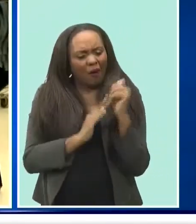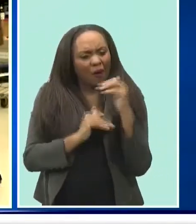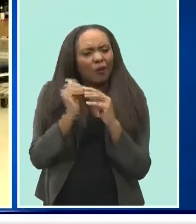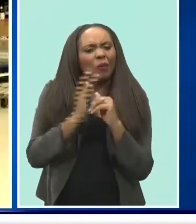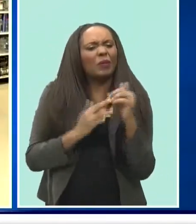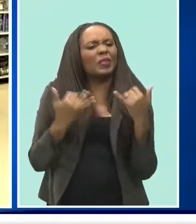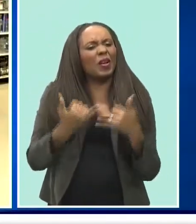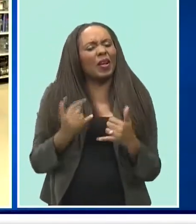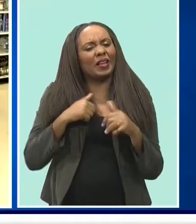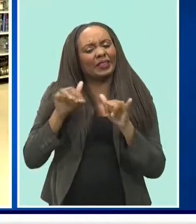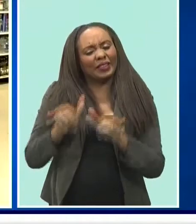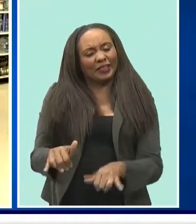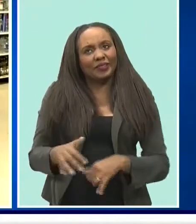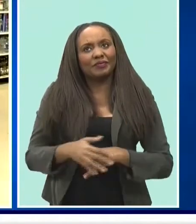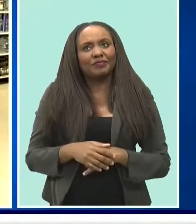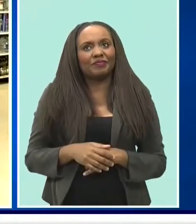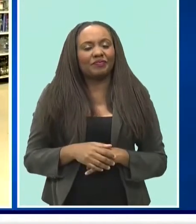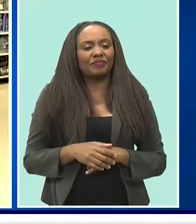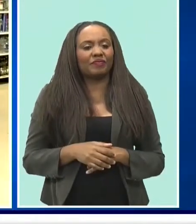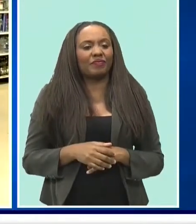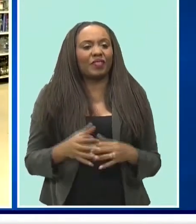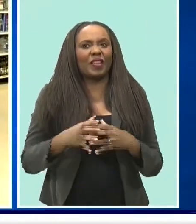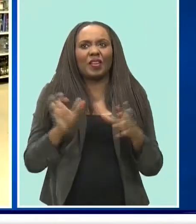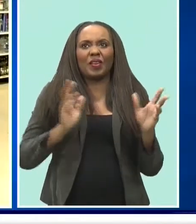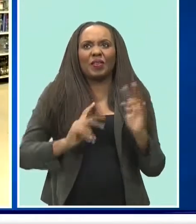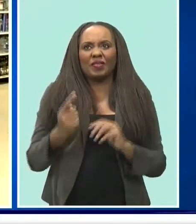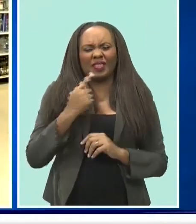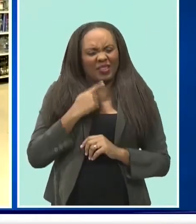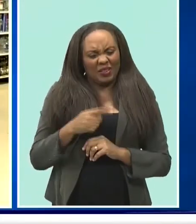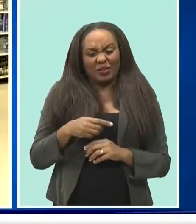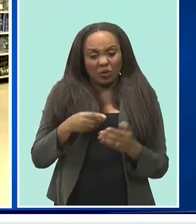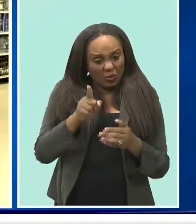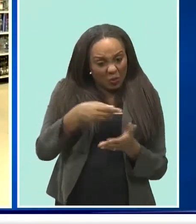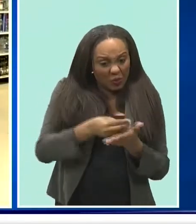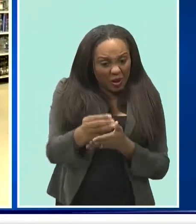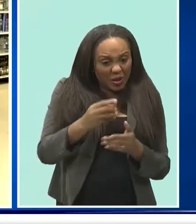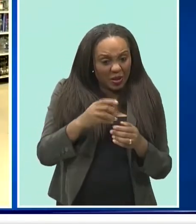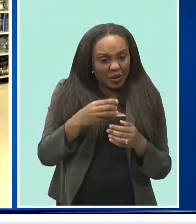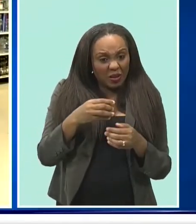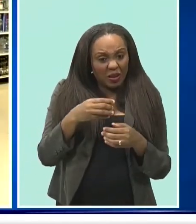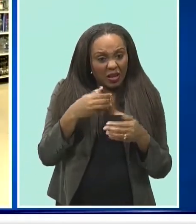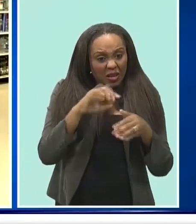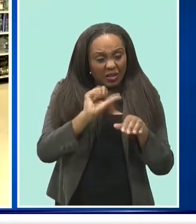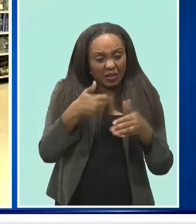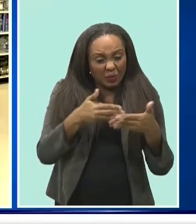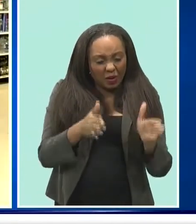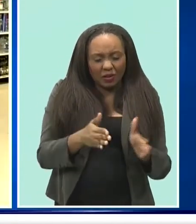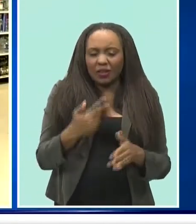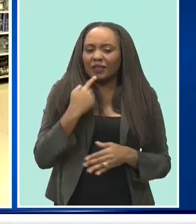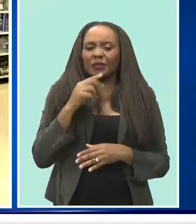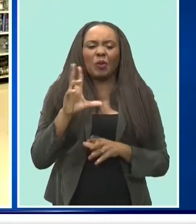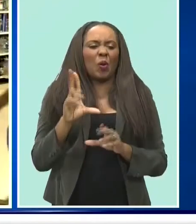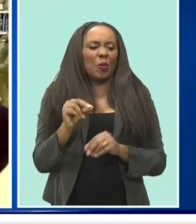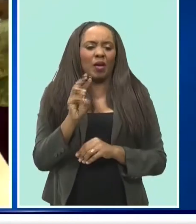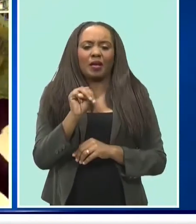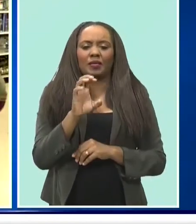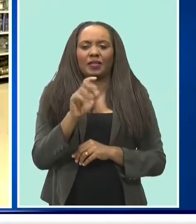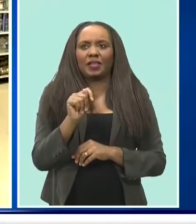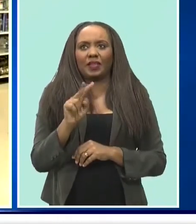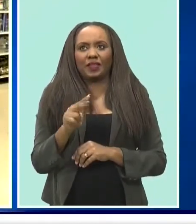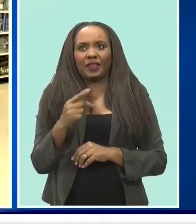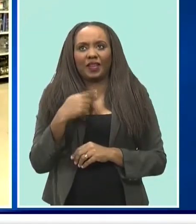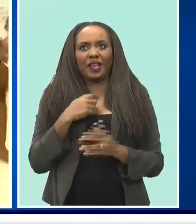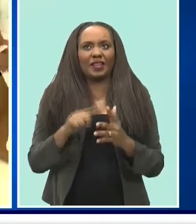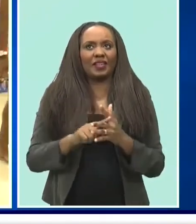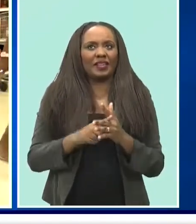I will stick with them. A lot of people have asked me to go with the box, but I said no. I'm with multi-choice, and that's where I'll stay. So I've been with y'all from